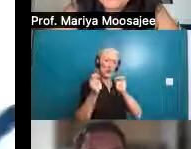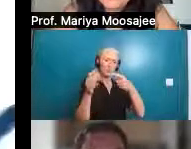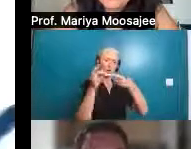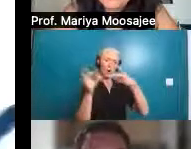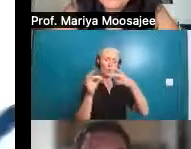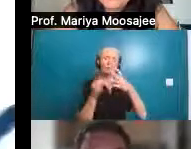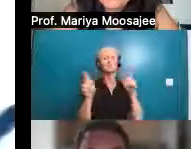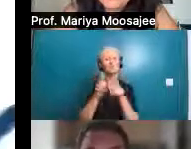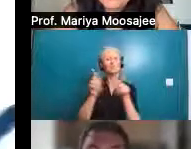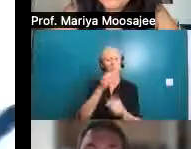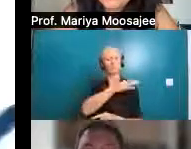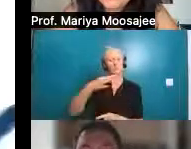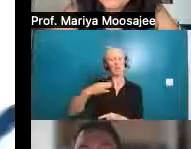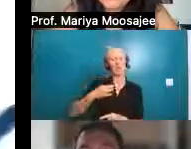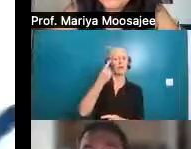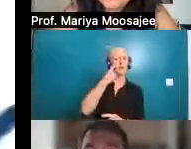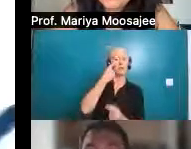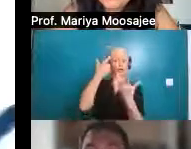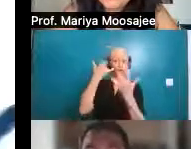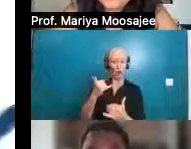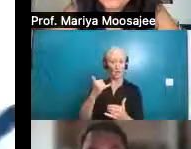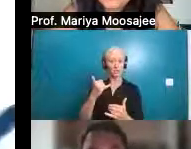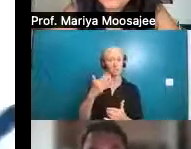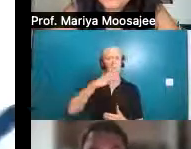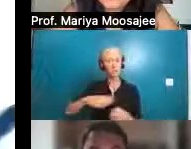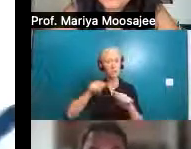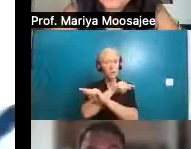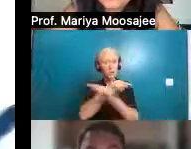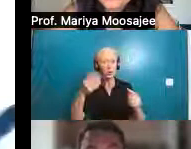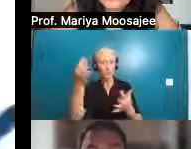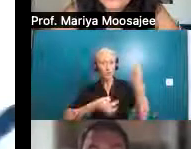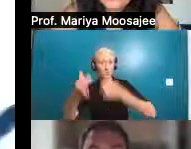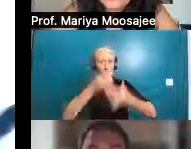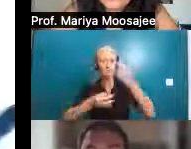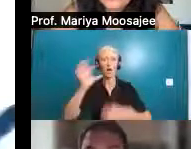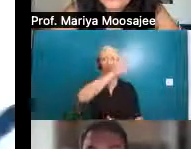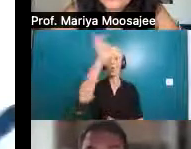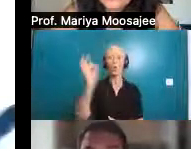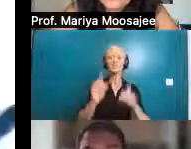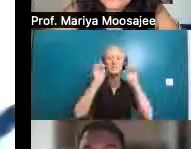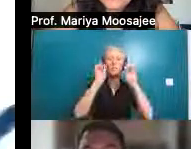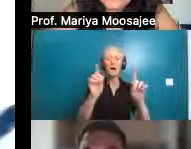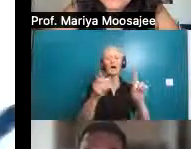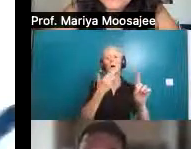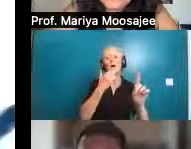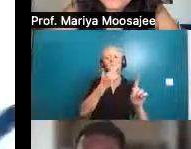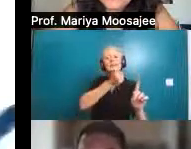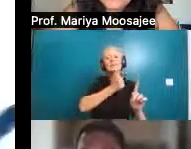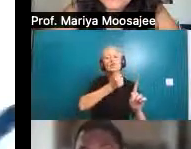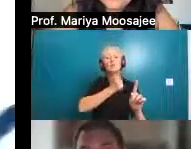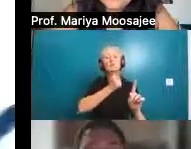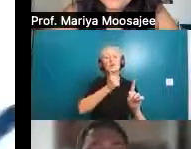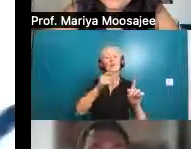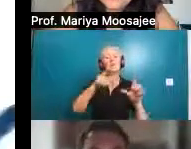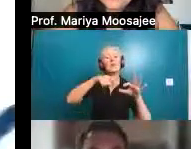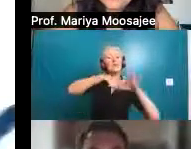trials. So we're really keen for you to be able to ask your questions this evening. So please type any that you may have in the Q&A section